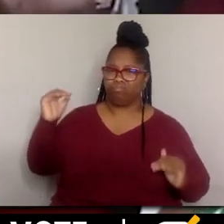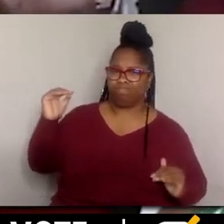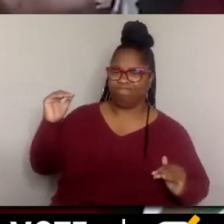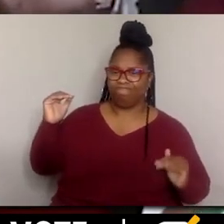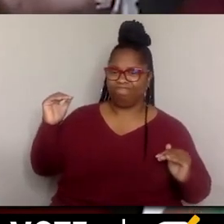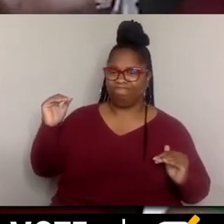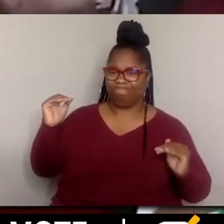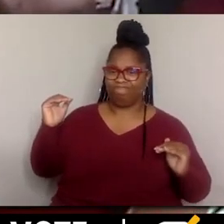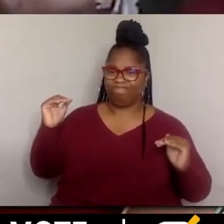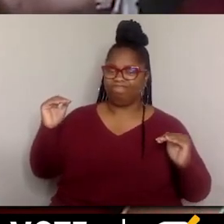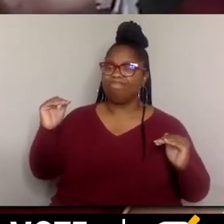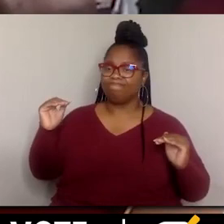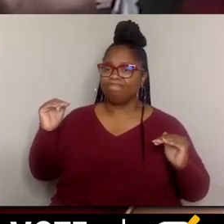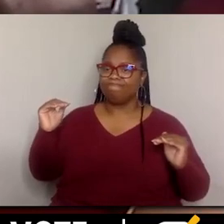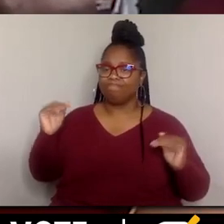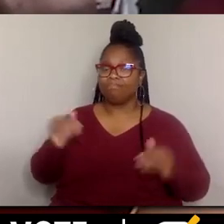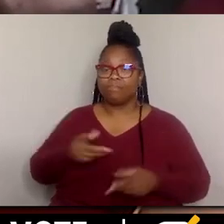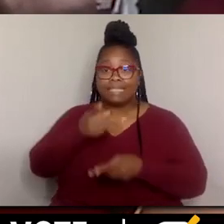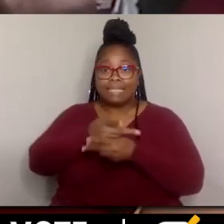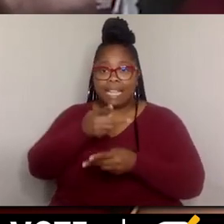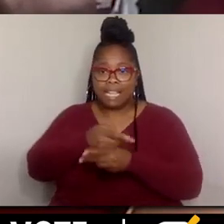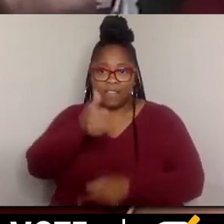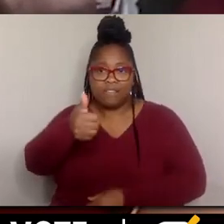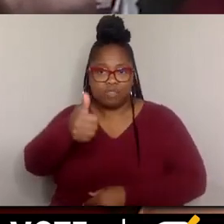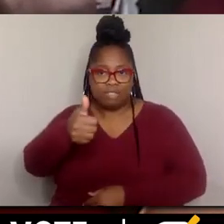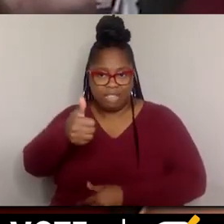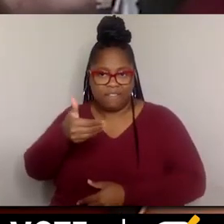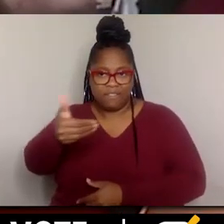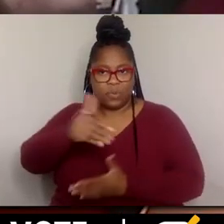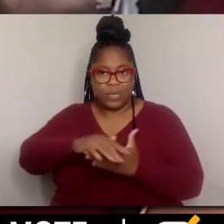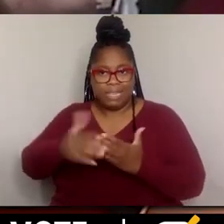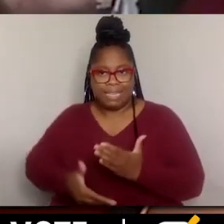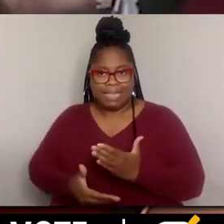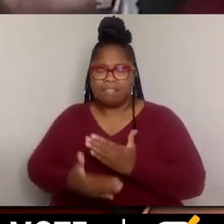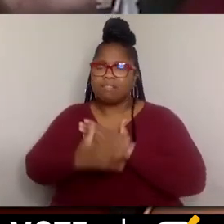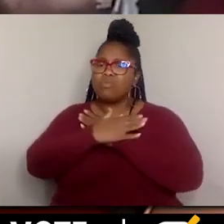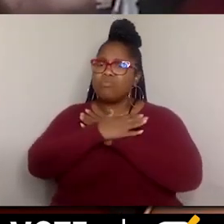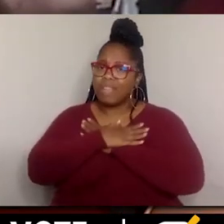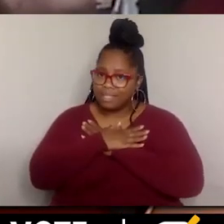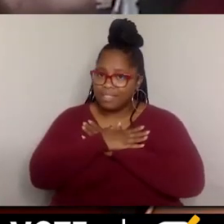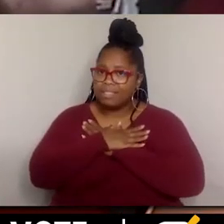Take care of yourself this weekend. Get some rest.